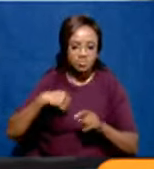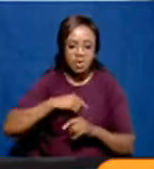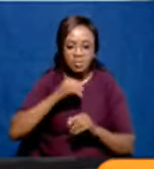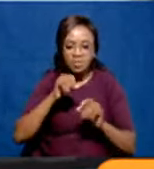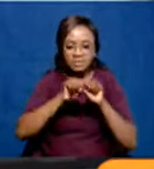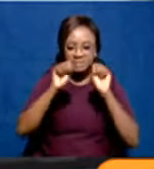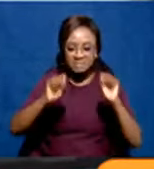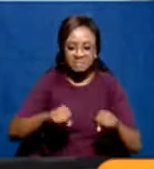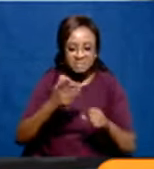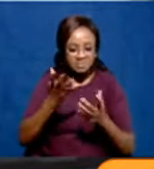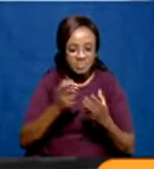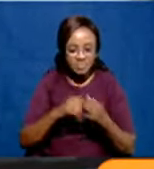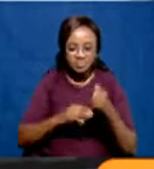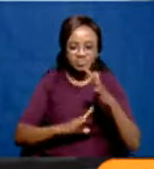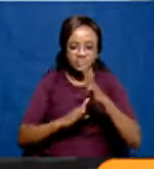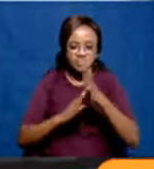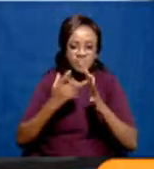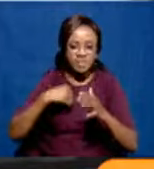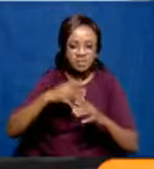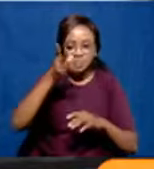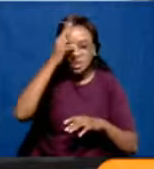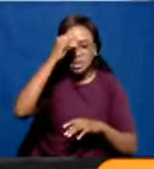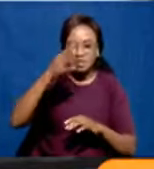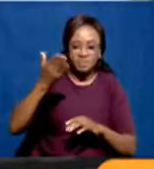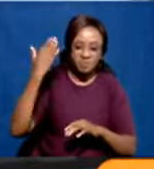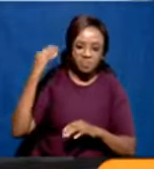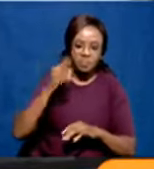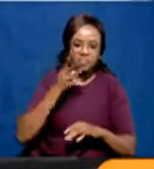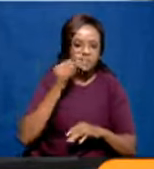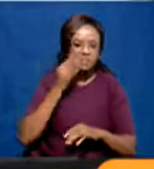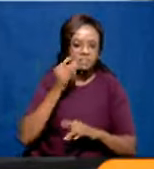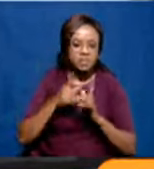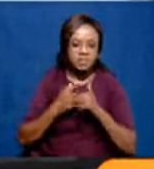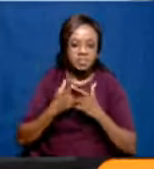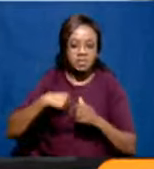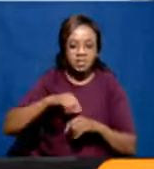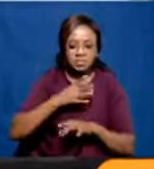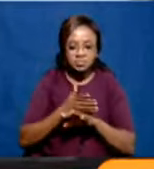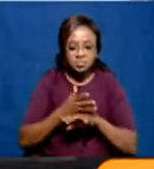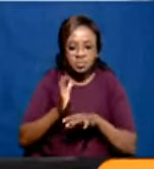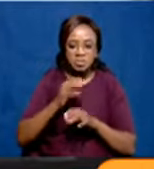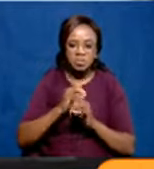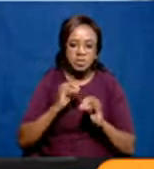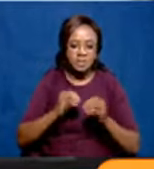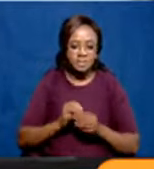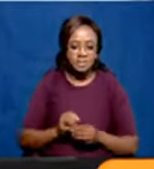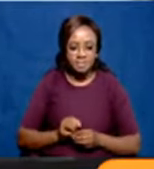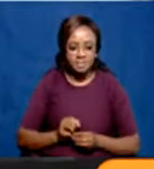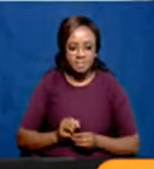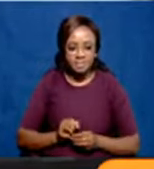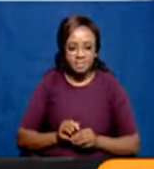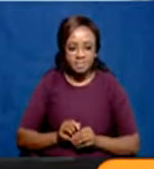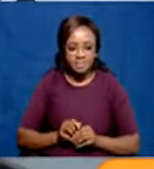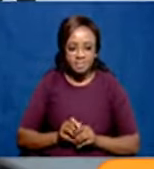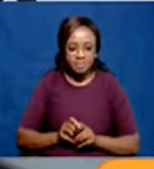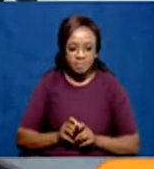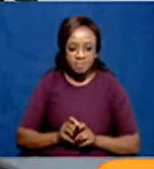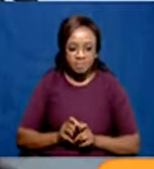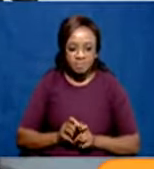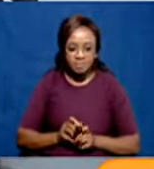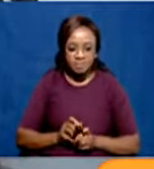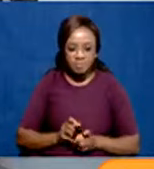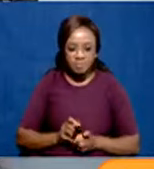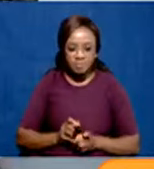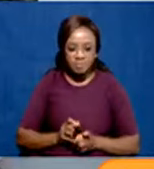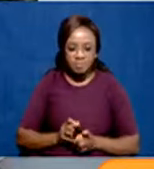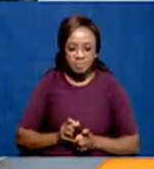to be top-notch, and we are learning from past experience, hopefully, so that we don't go into that same mess again. Okay. There was another concern about the NHIF cards not working,